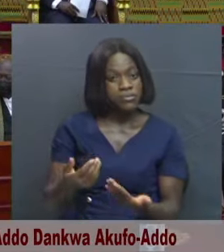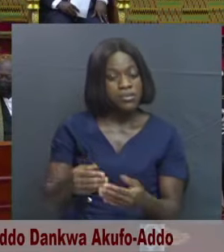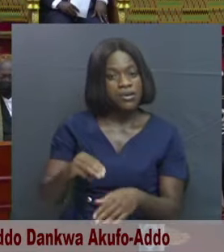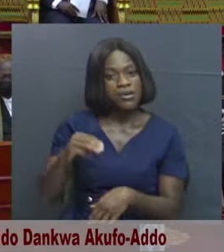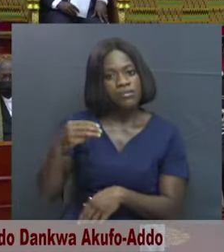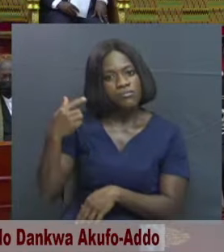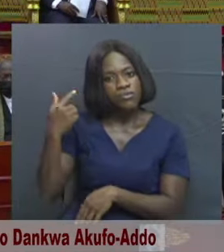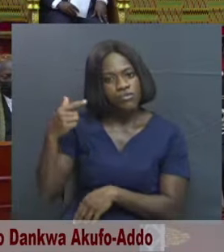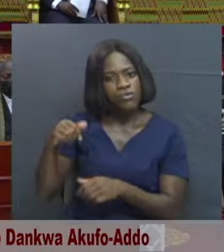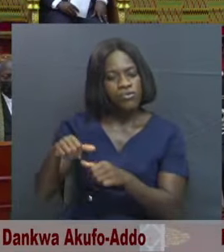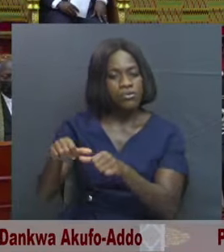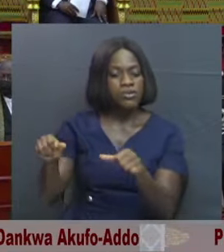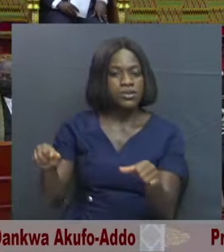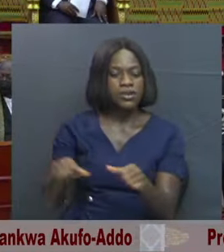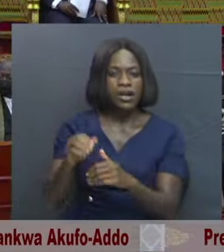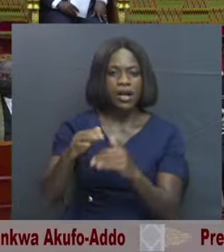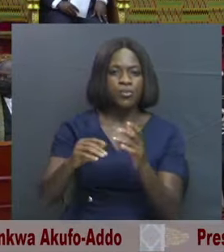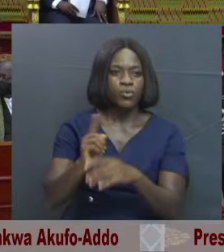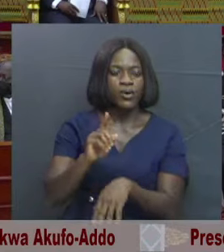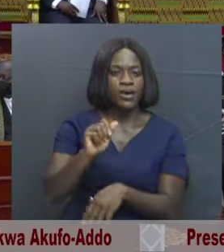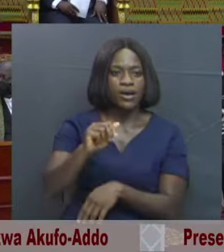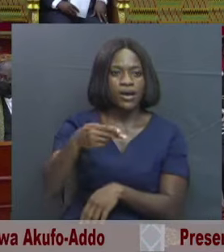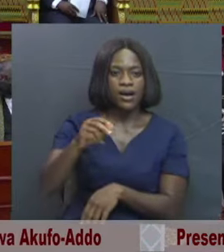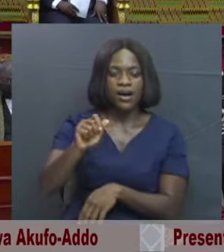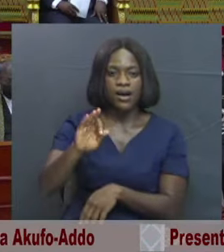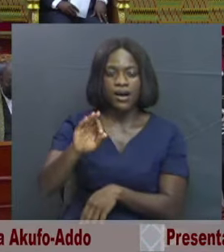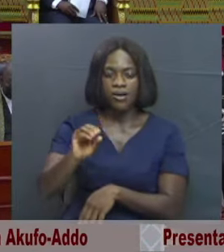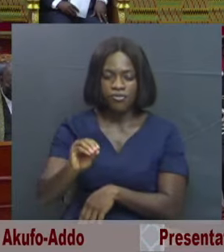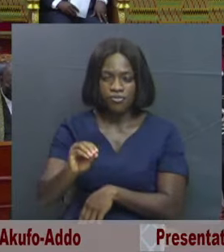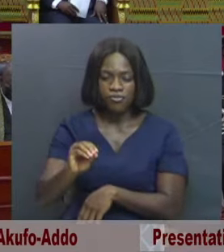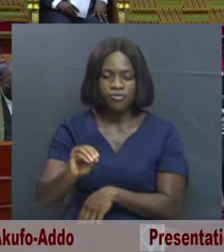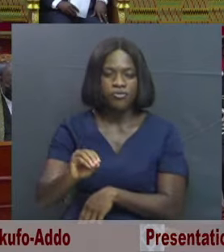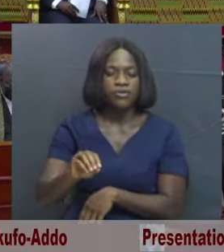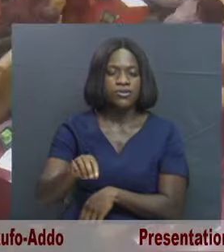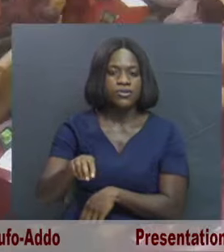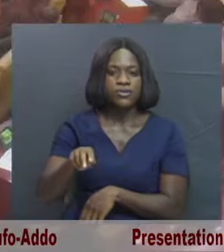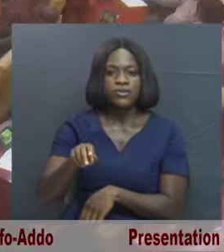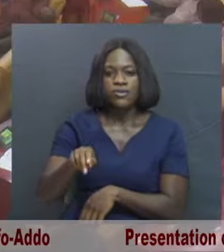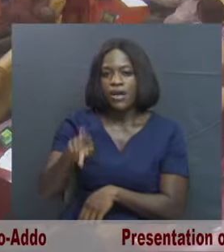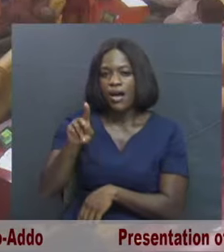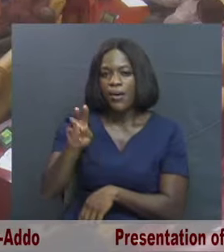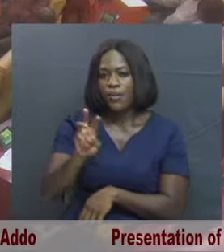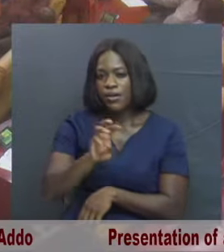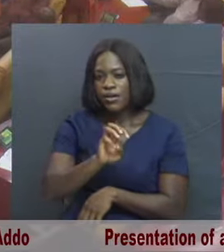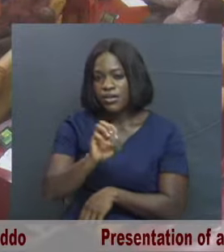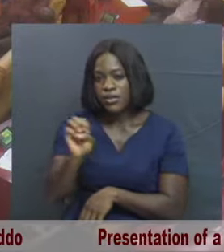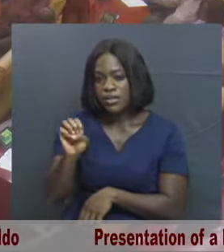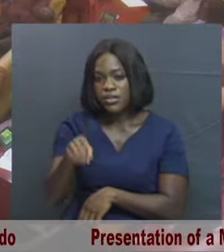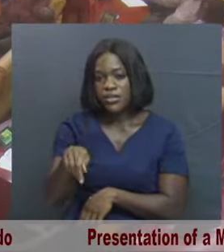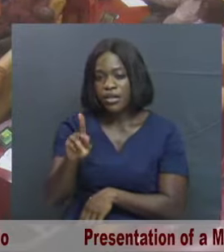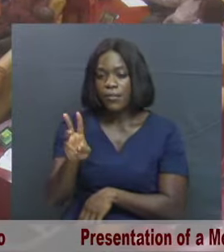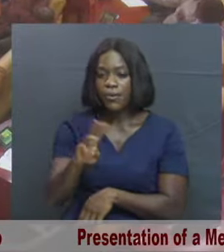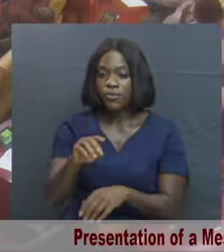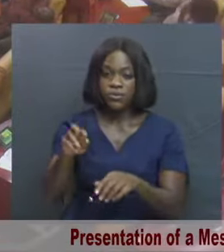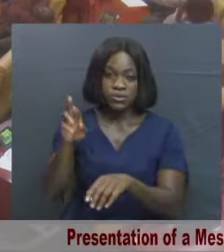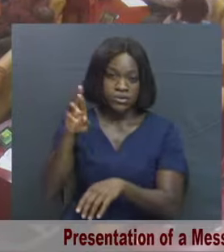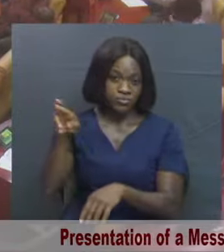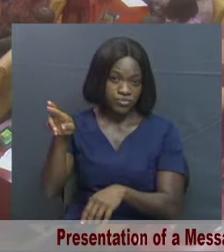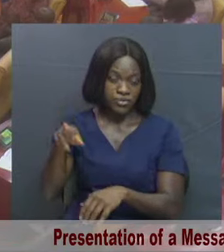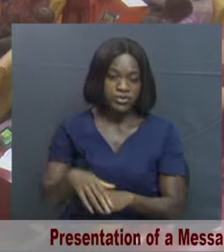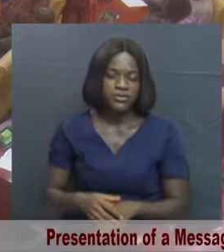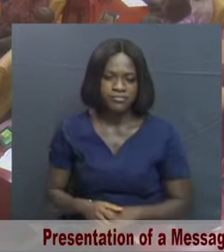are under construction in AO upper east and upper west regions with